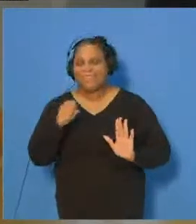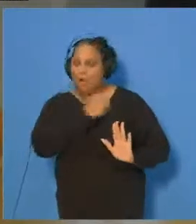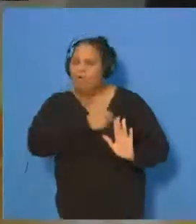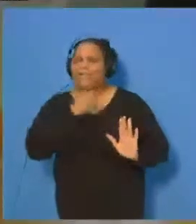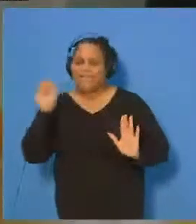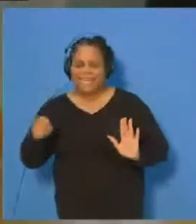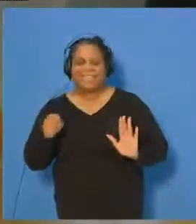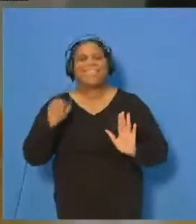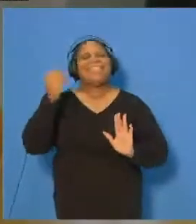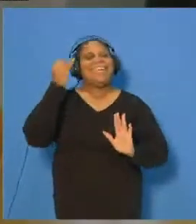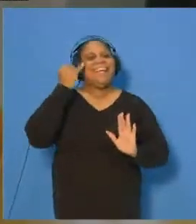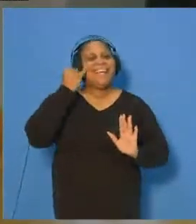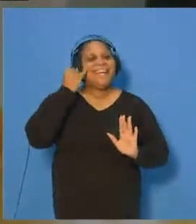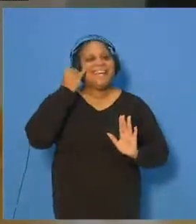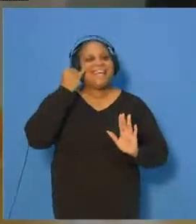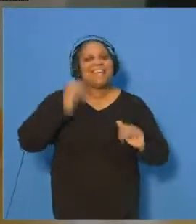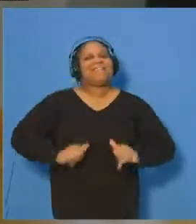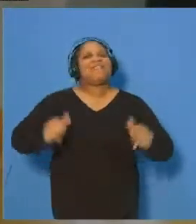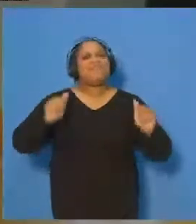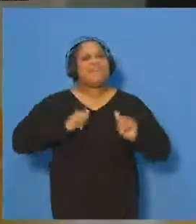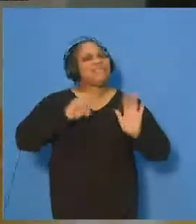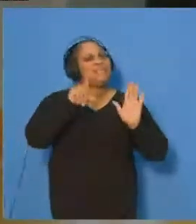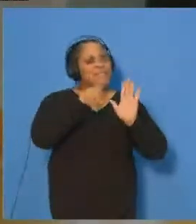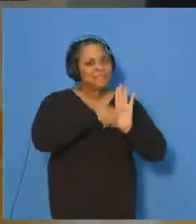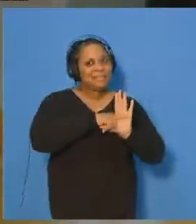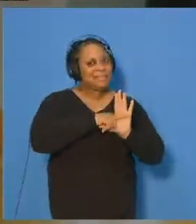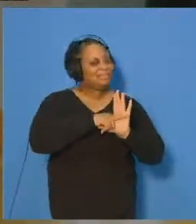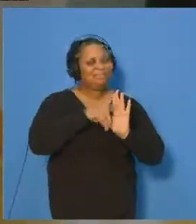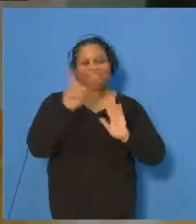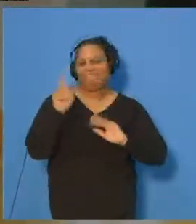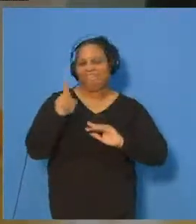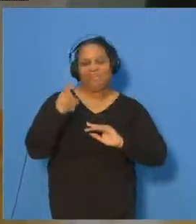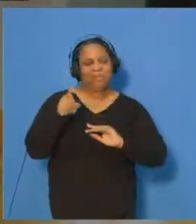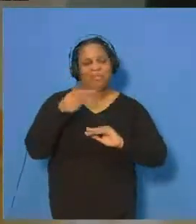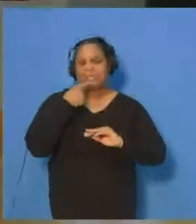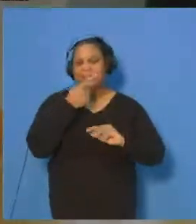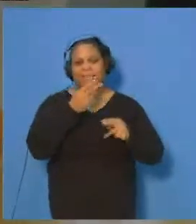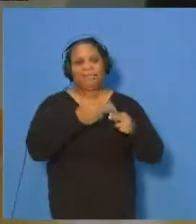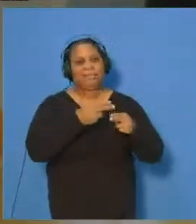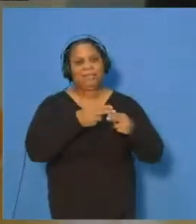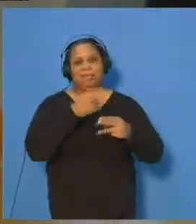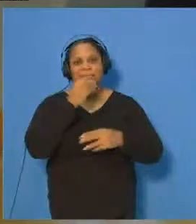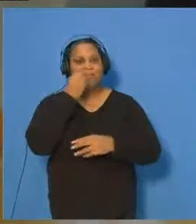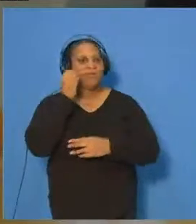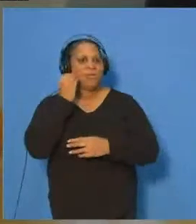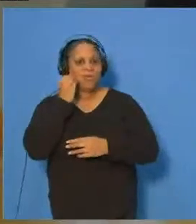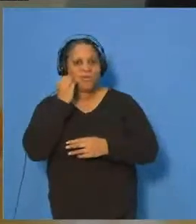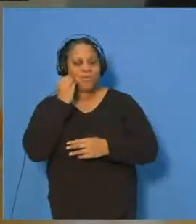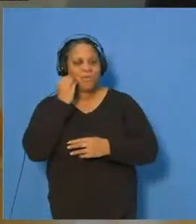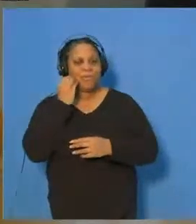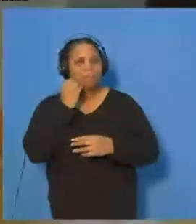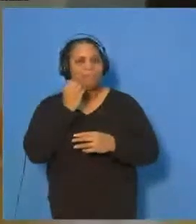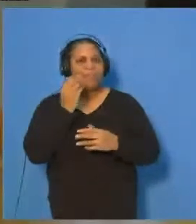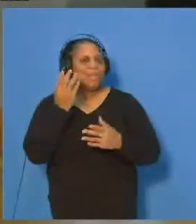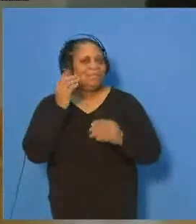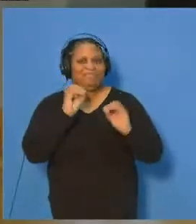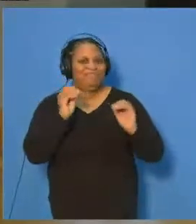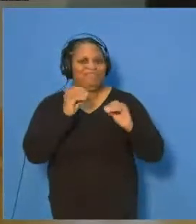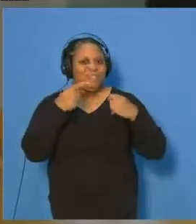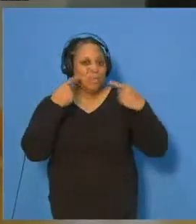on the other hand, if the residents are not positive, then there's no need to disclose the name of the rest home because there's no public